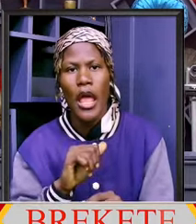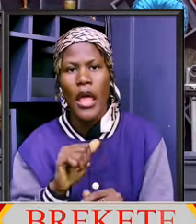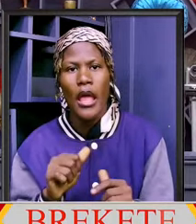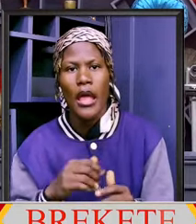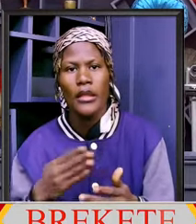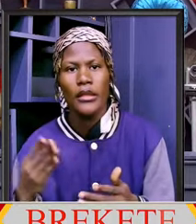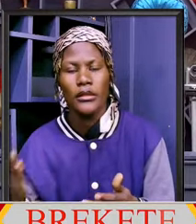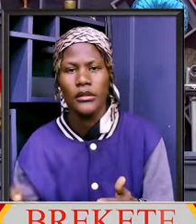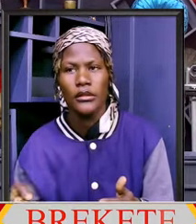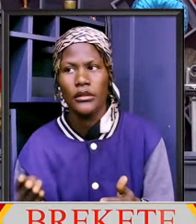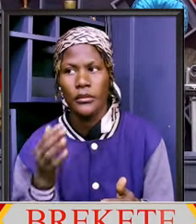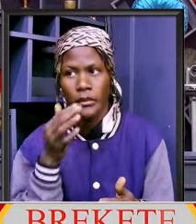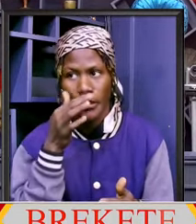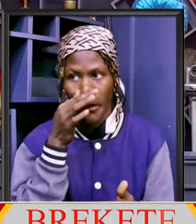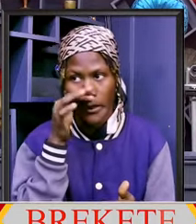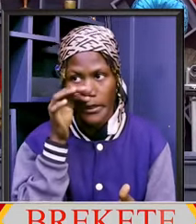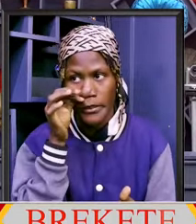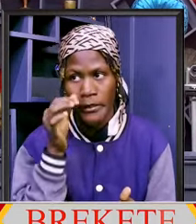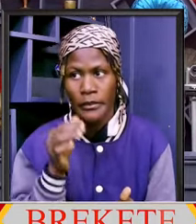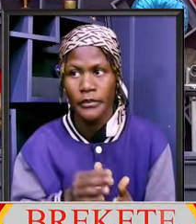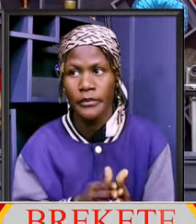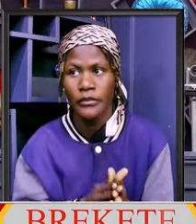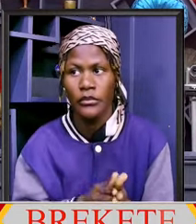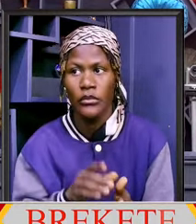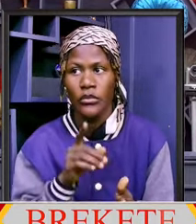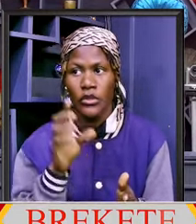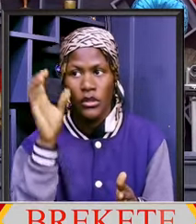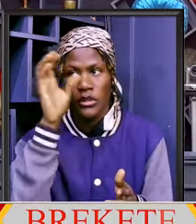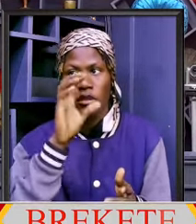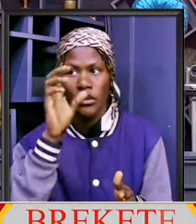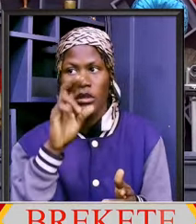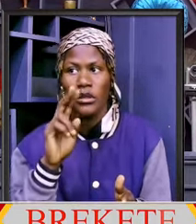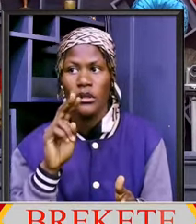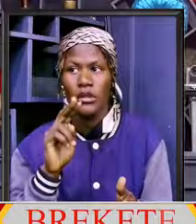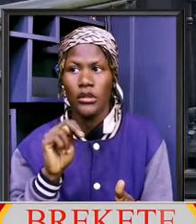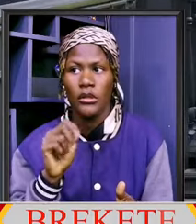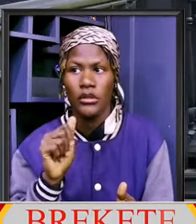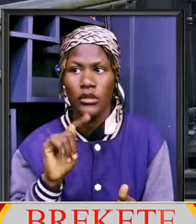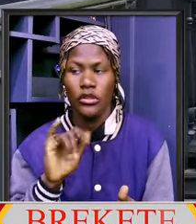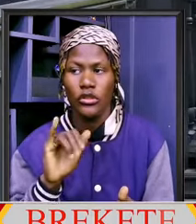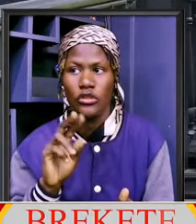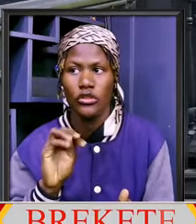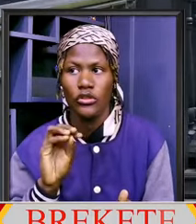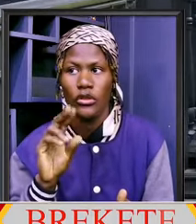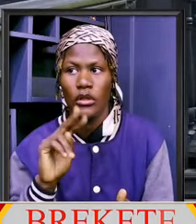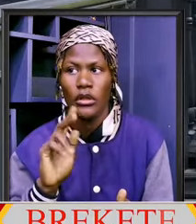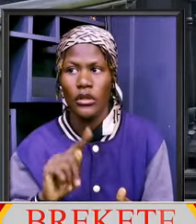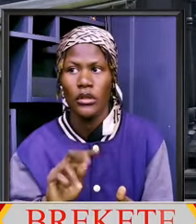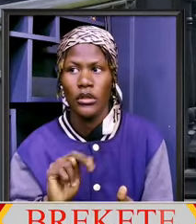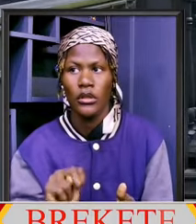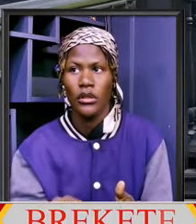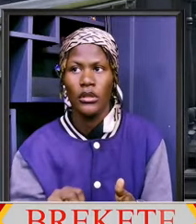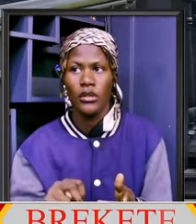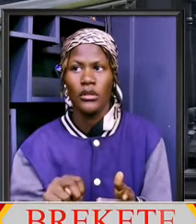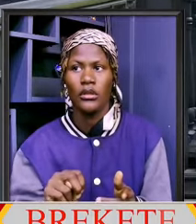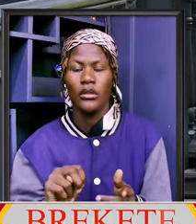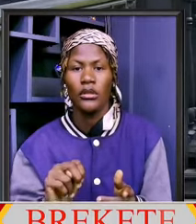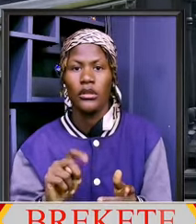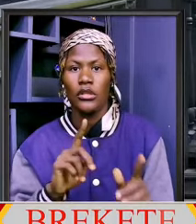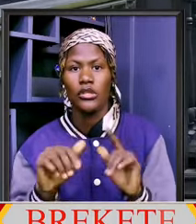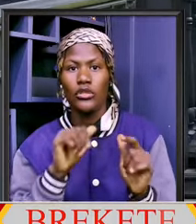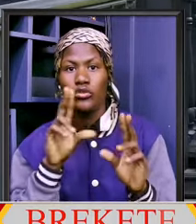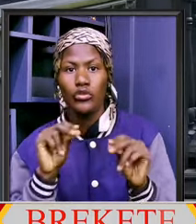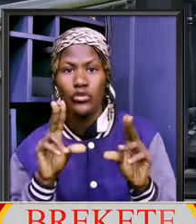Mama, this is what they Sorry, say. Make I interrupt you. You see that National Eye Center? Yes, sir. The whole of Africa, there is no eye center like that